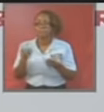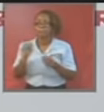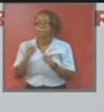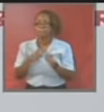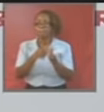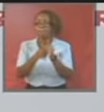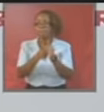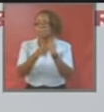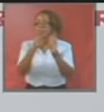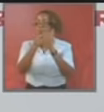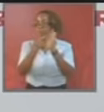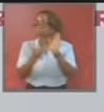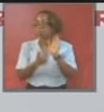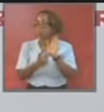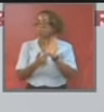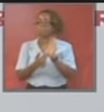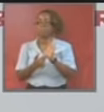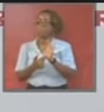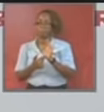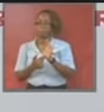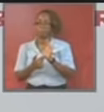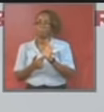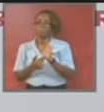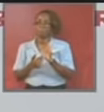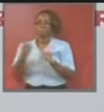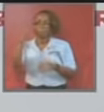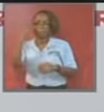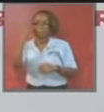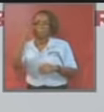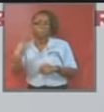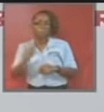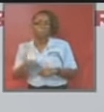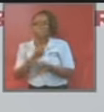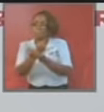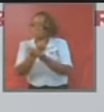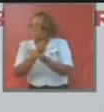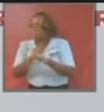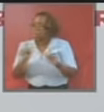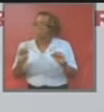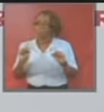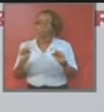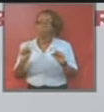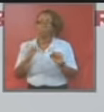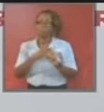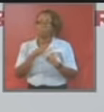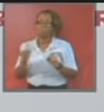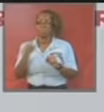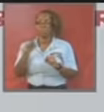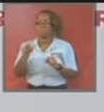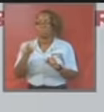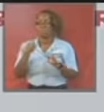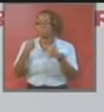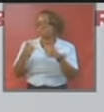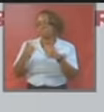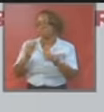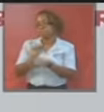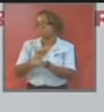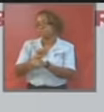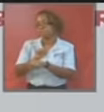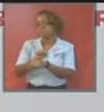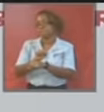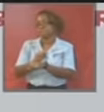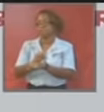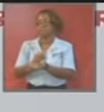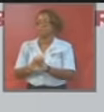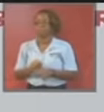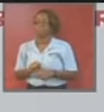they will be deemed safe and efficacious all the way from WHO down to our national levels, whatever vaccines we use, but there is a possibility that we may have